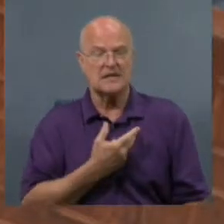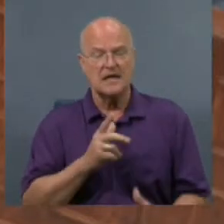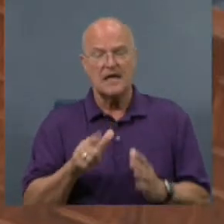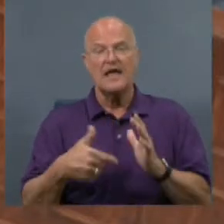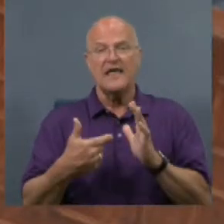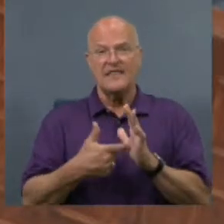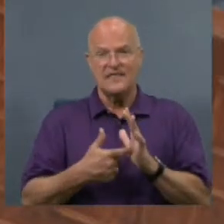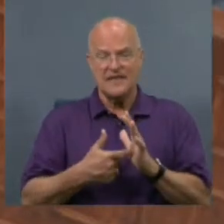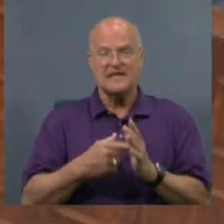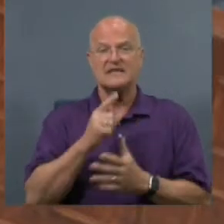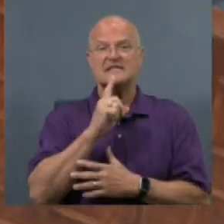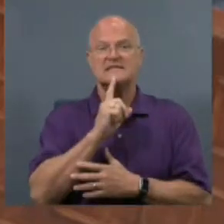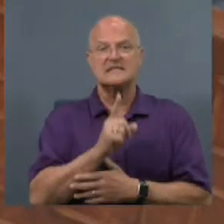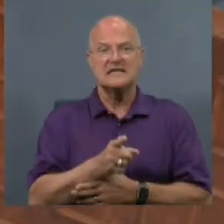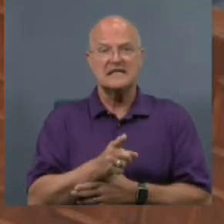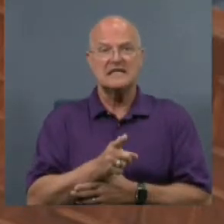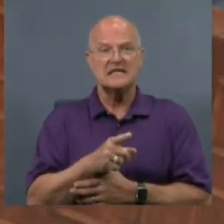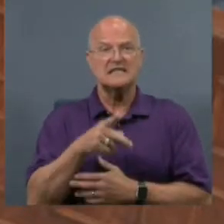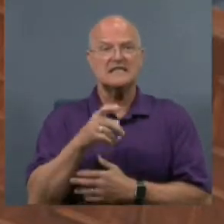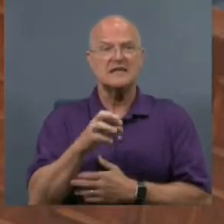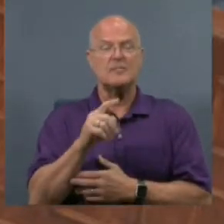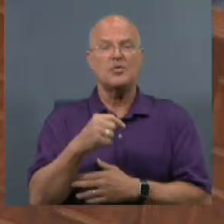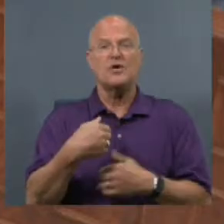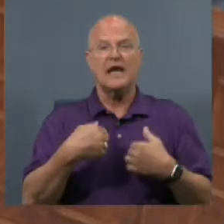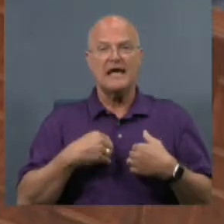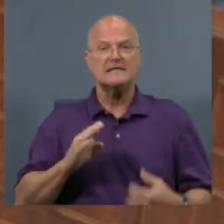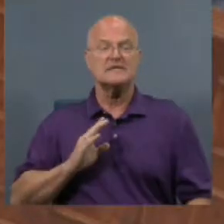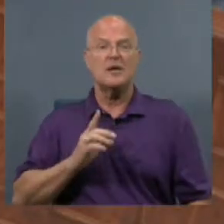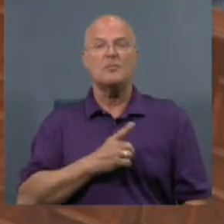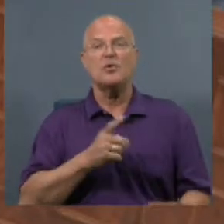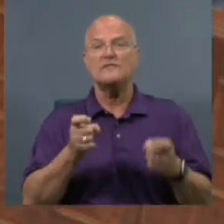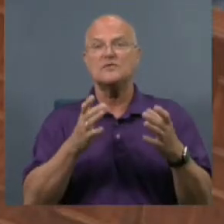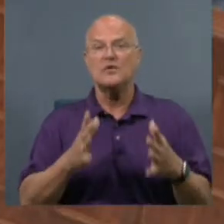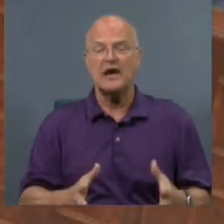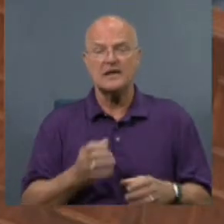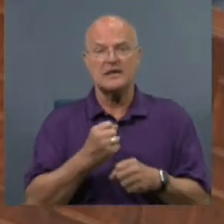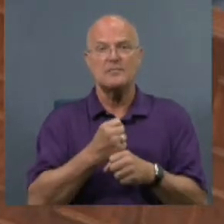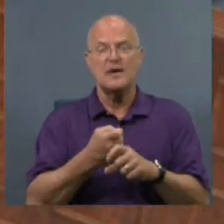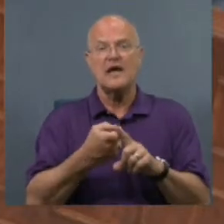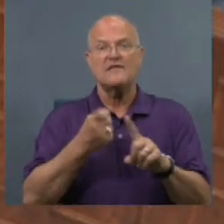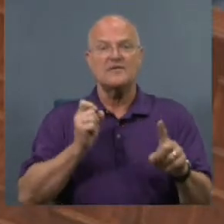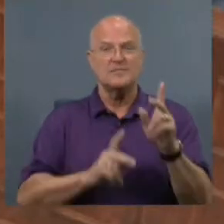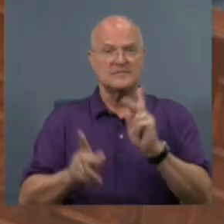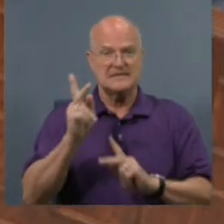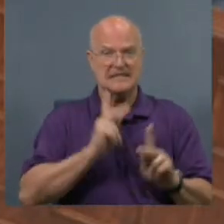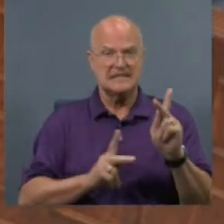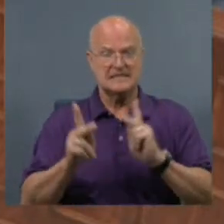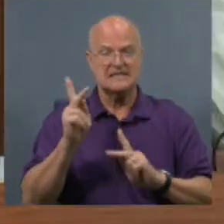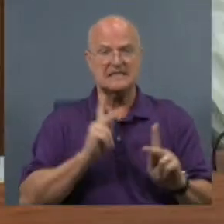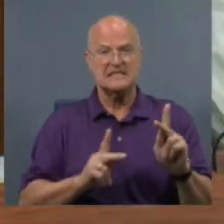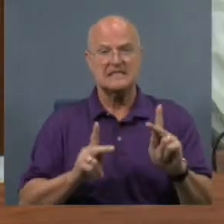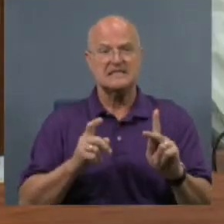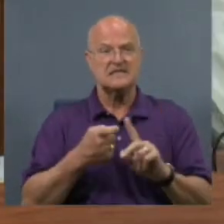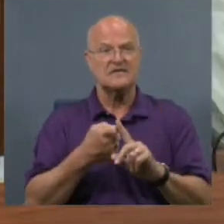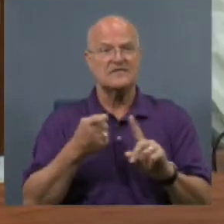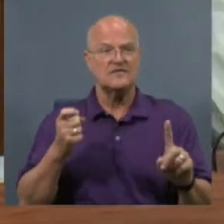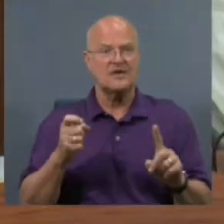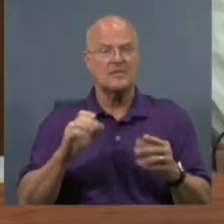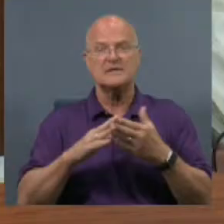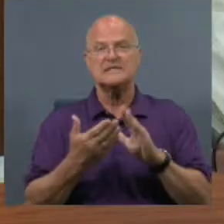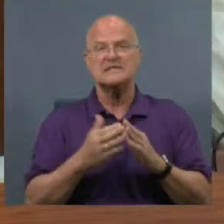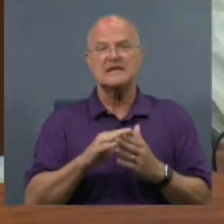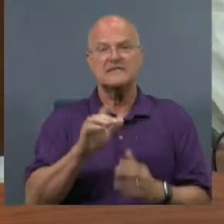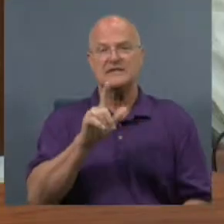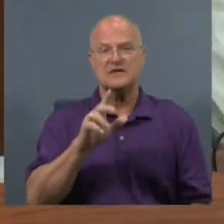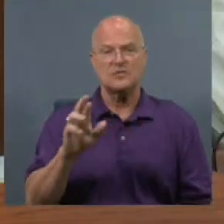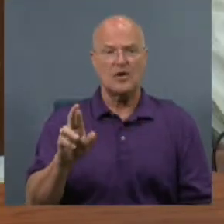is, the port has a board of directors made up of citizens of the city of Little